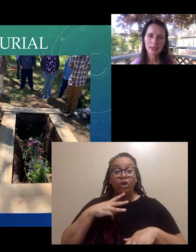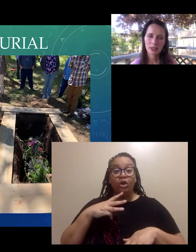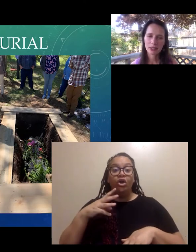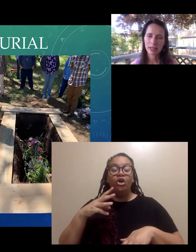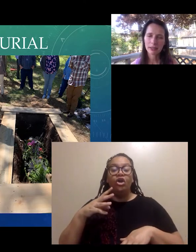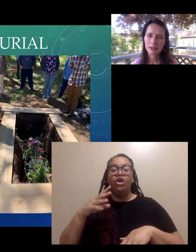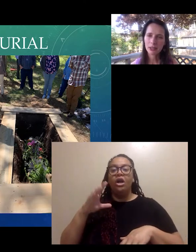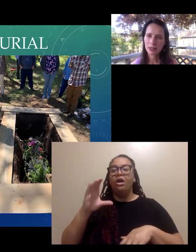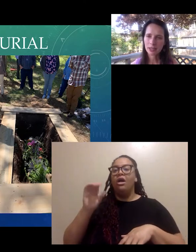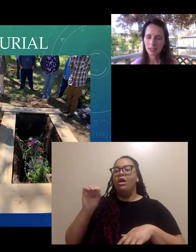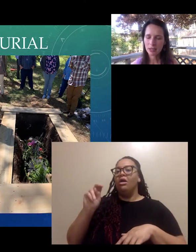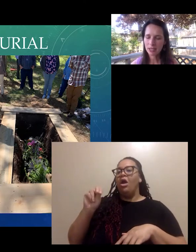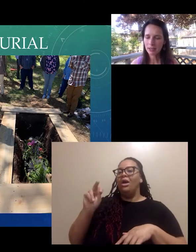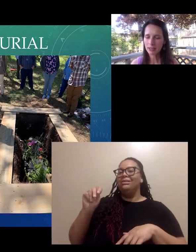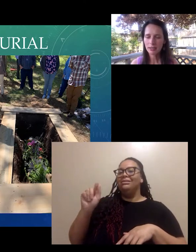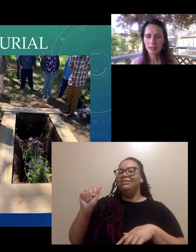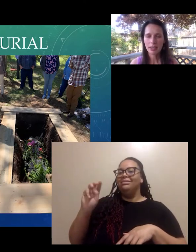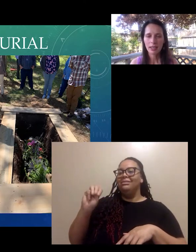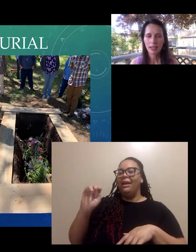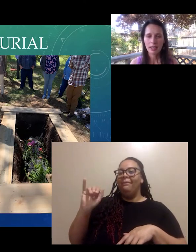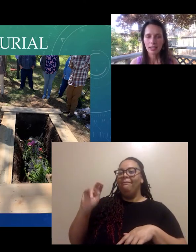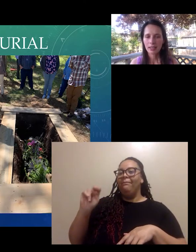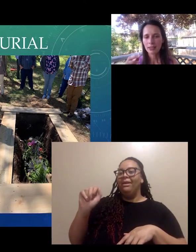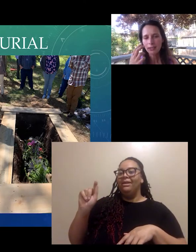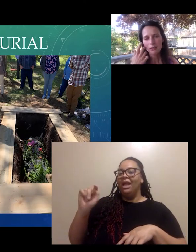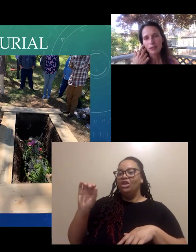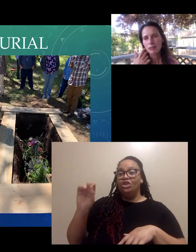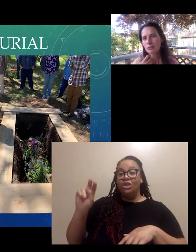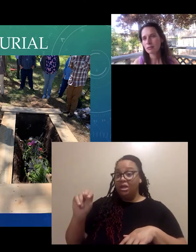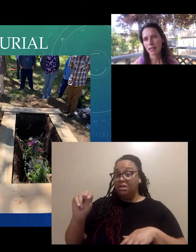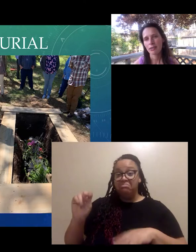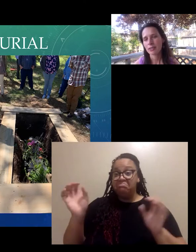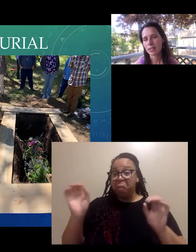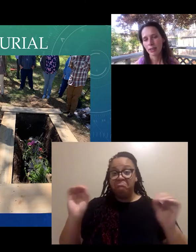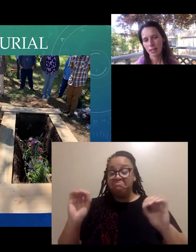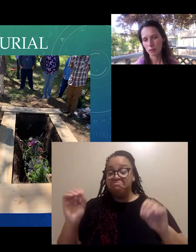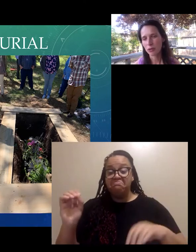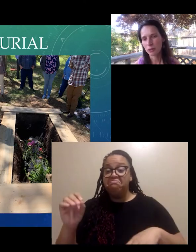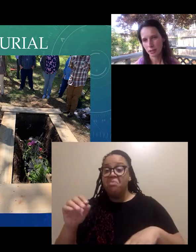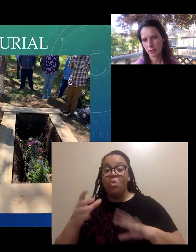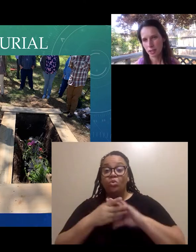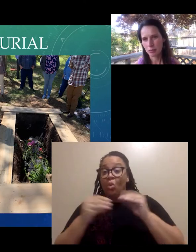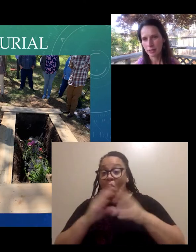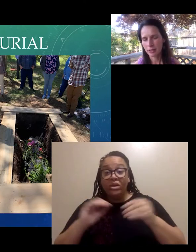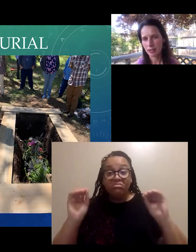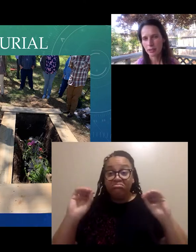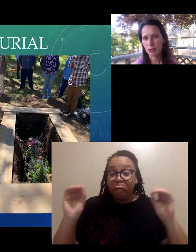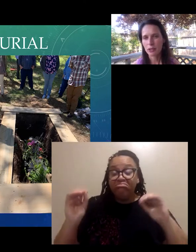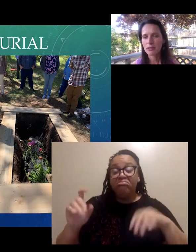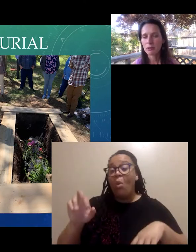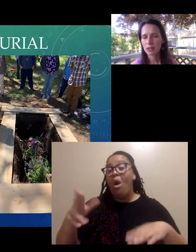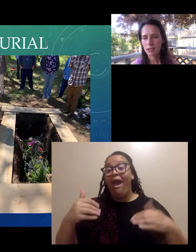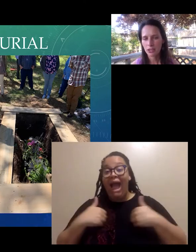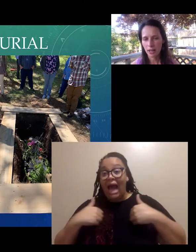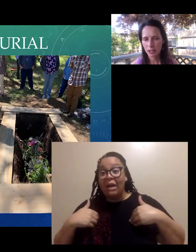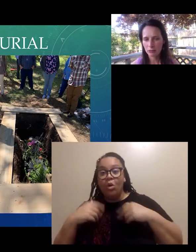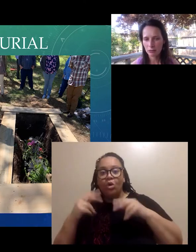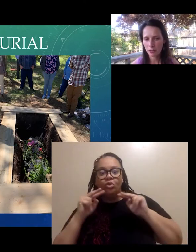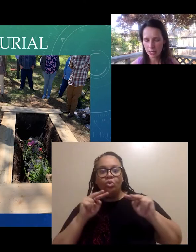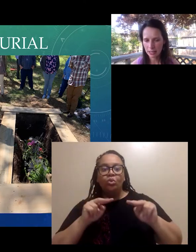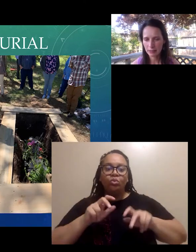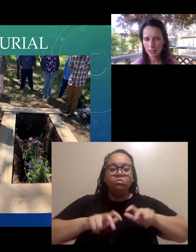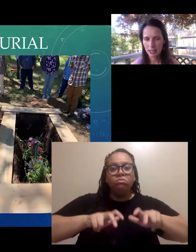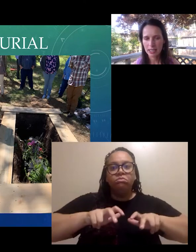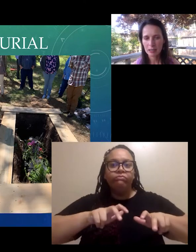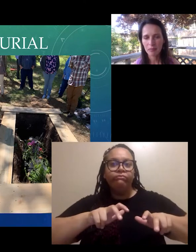in or around green cemeteries, and also no evidence of animal disturbance. And so even with these shallow